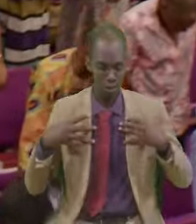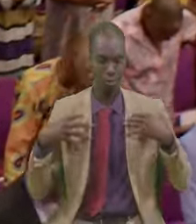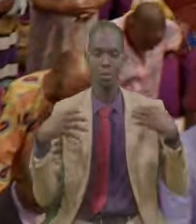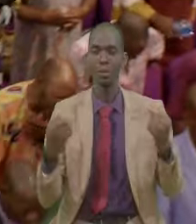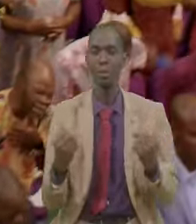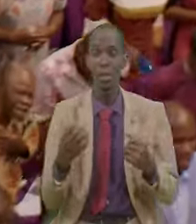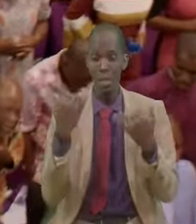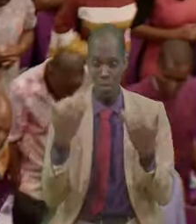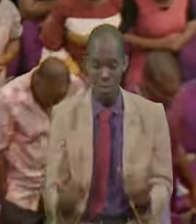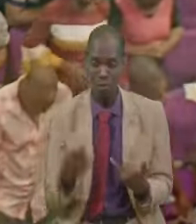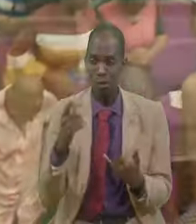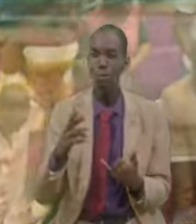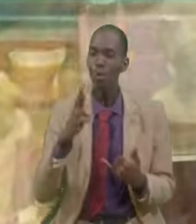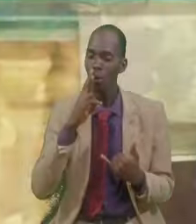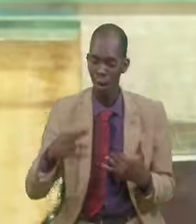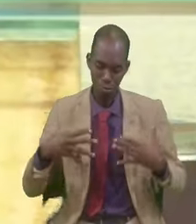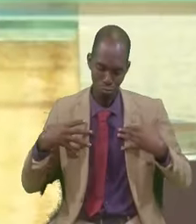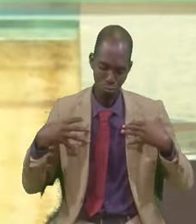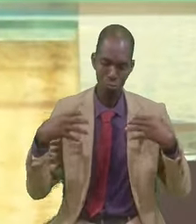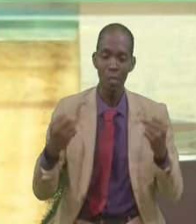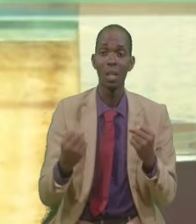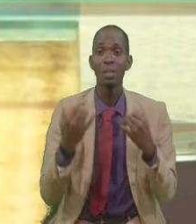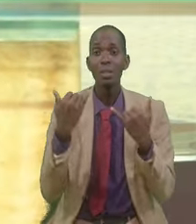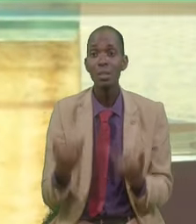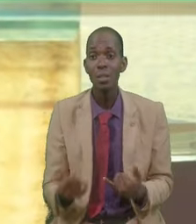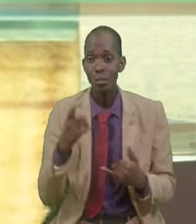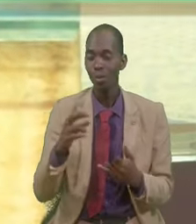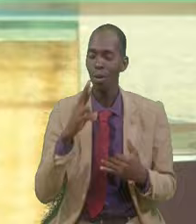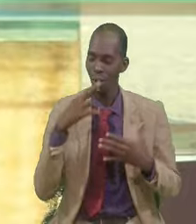Now you are complete. Now you are complete.